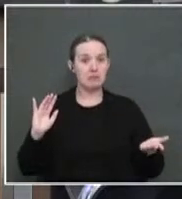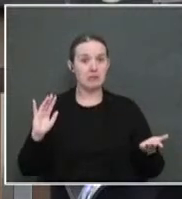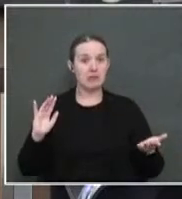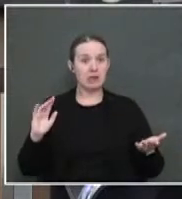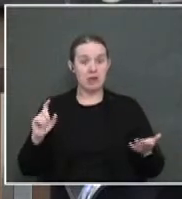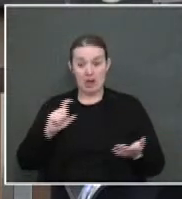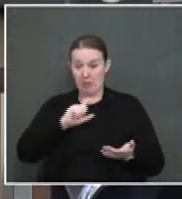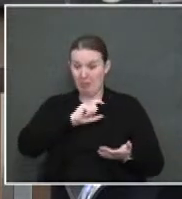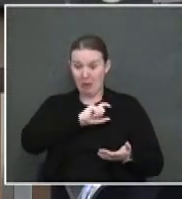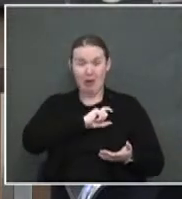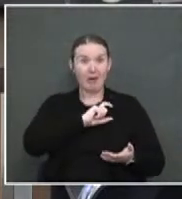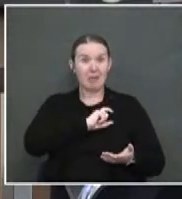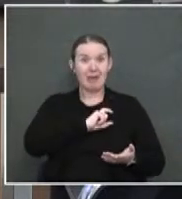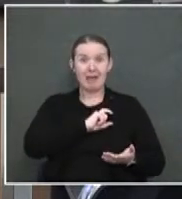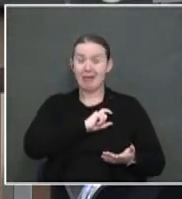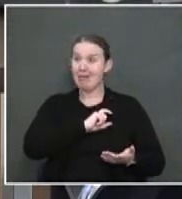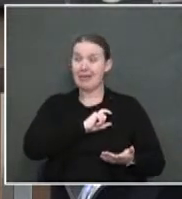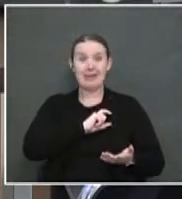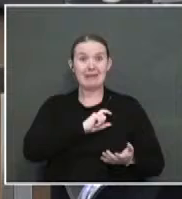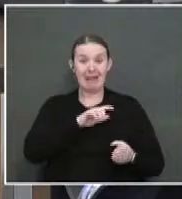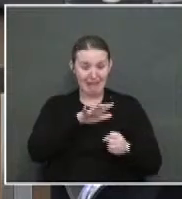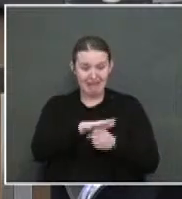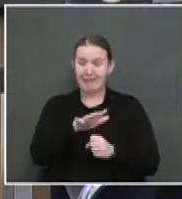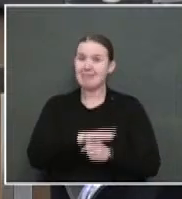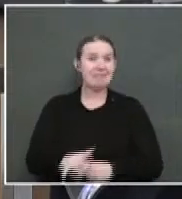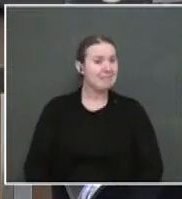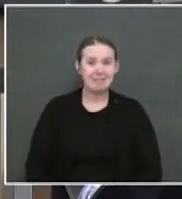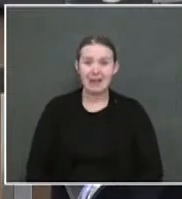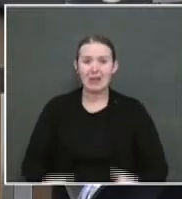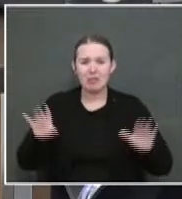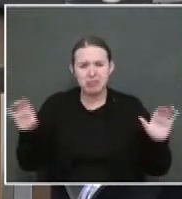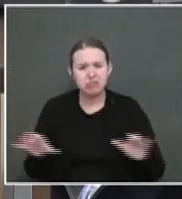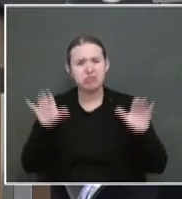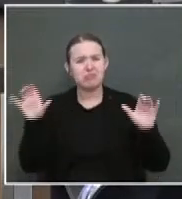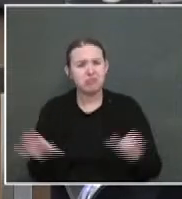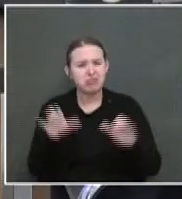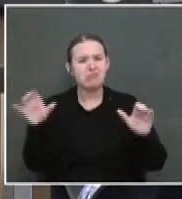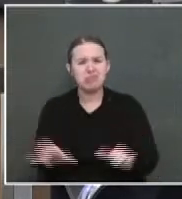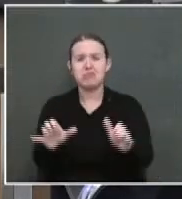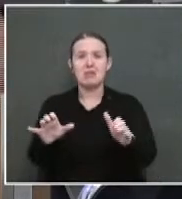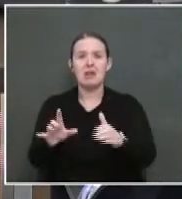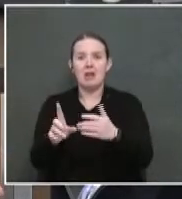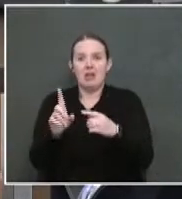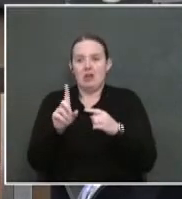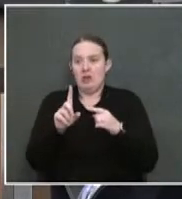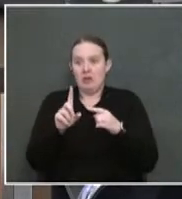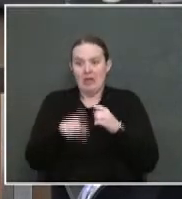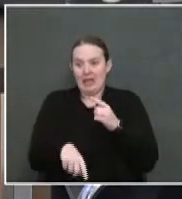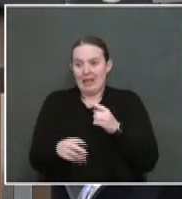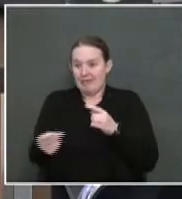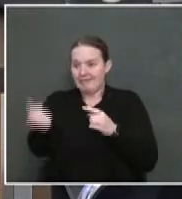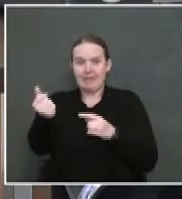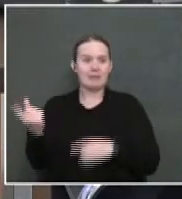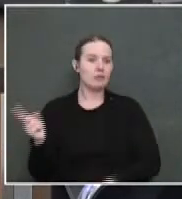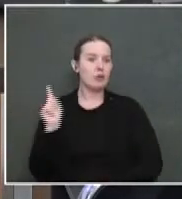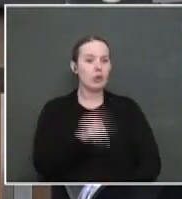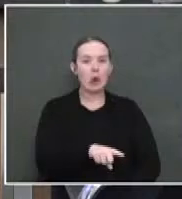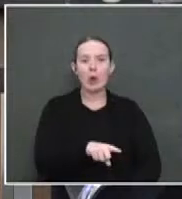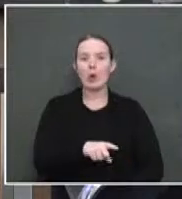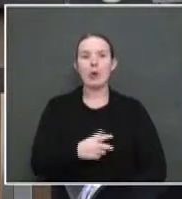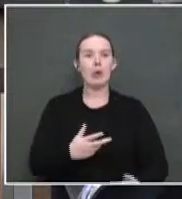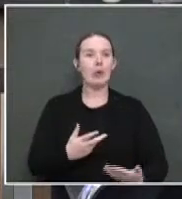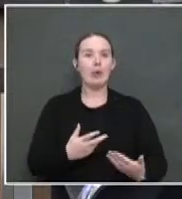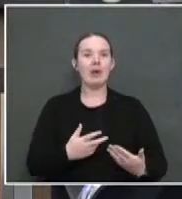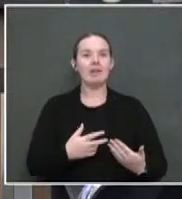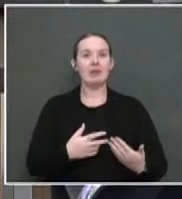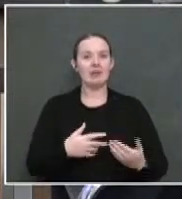officers are stretched thin, right? I mean they're out there doing a bunch of things, and we can't always get somebody there to enforce these